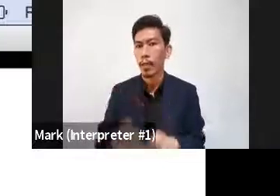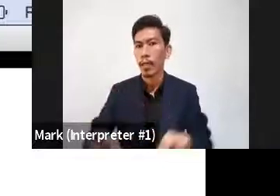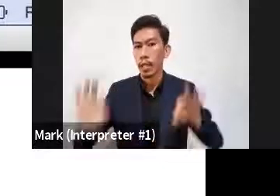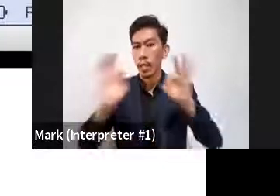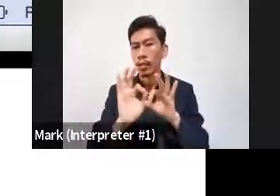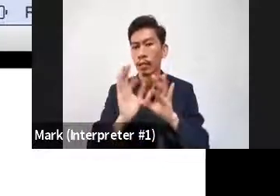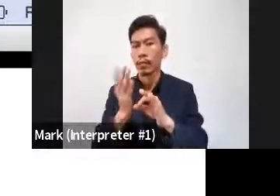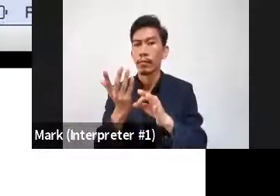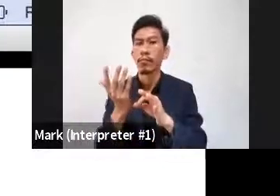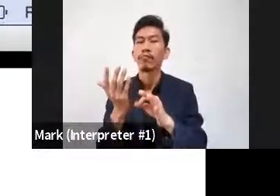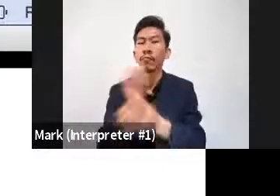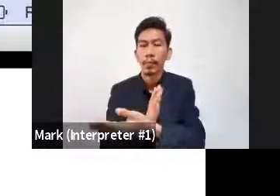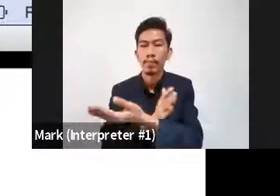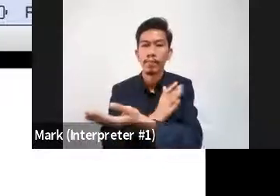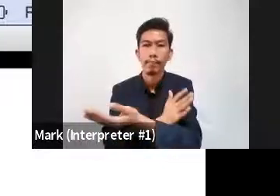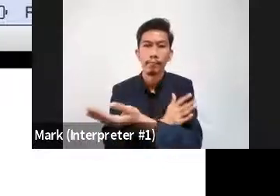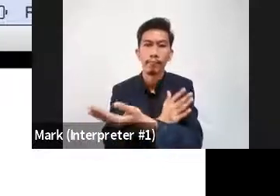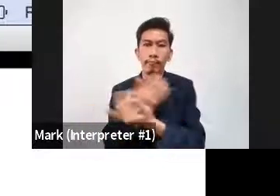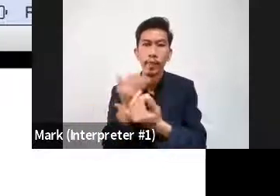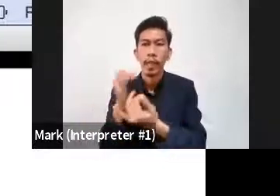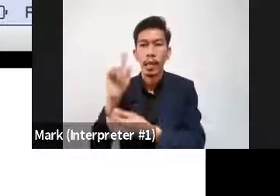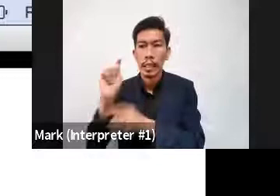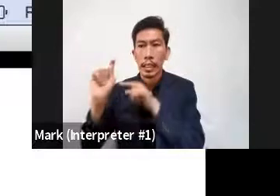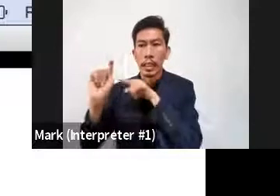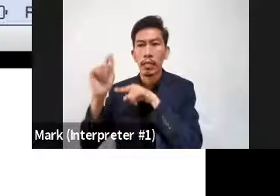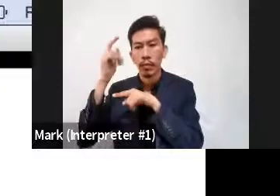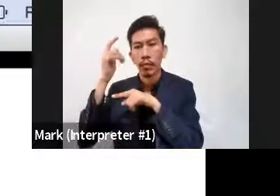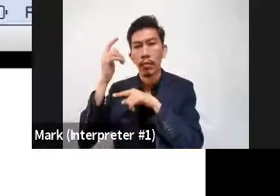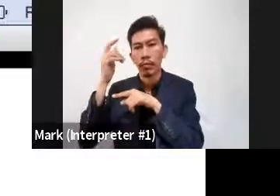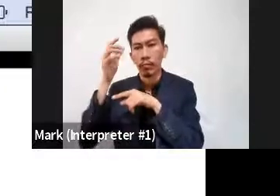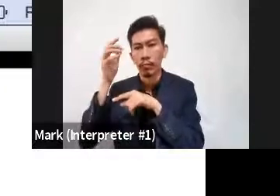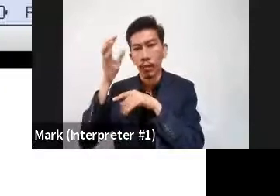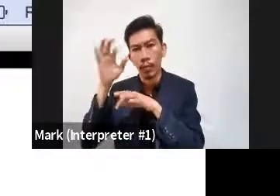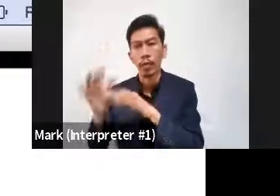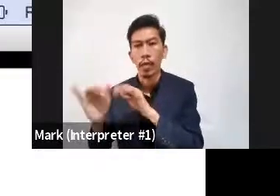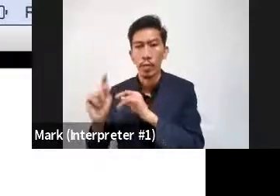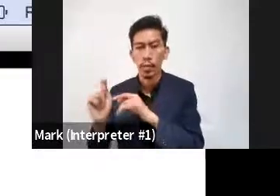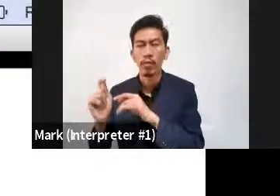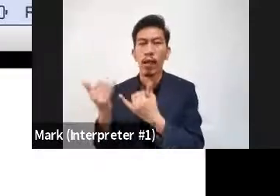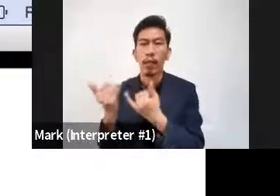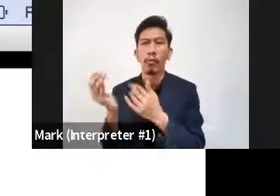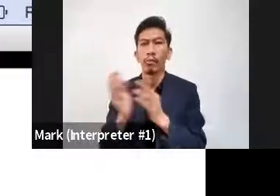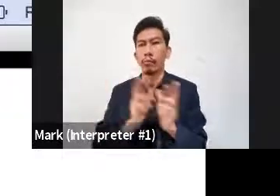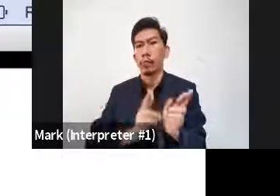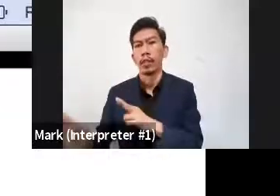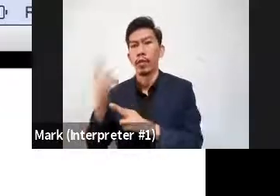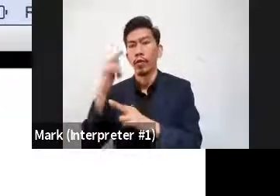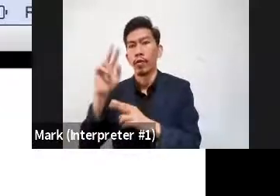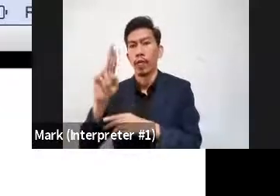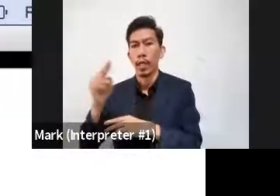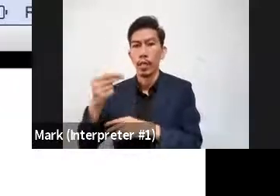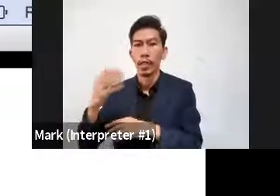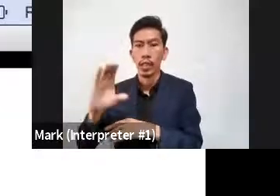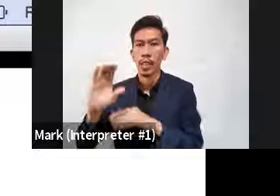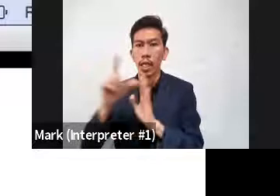up and improve on our IT, especially in preparation for the universal healthcare law. And aligned with the plans